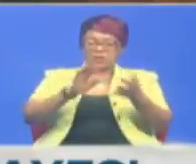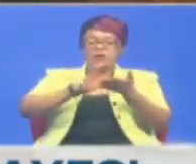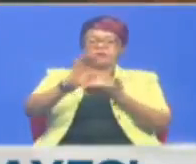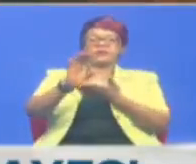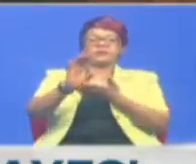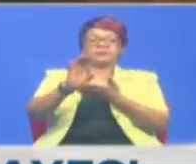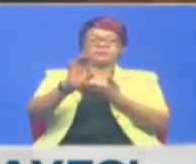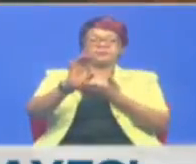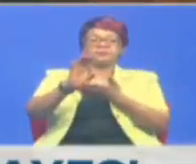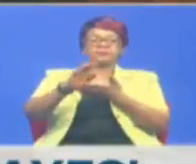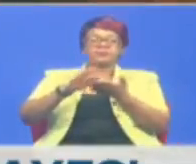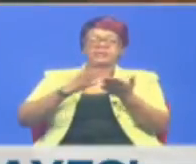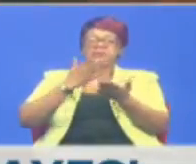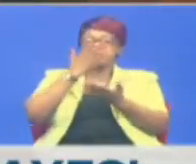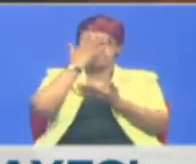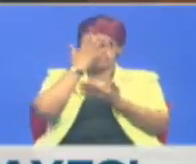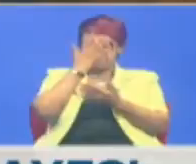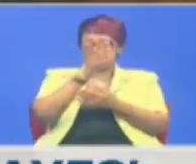Shame unto these governors.